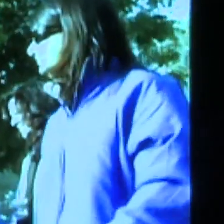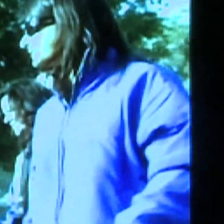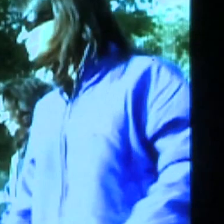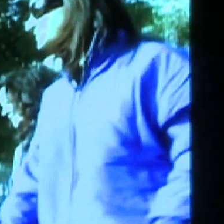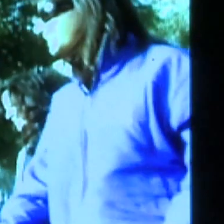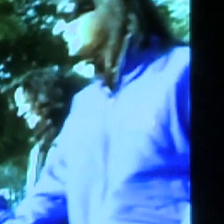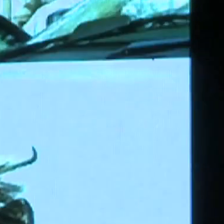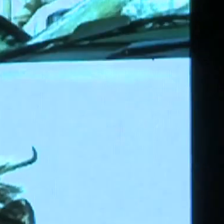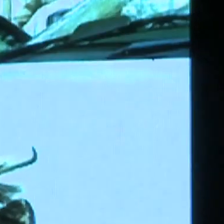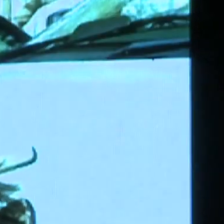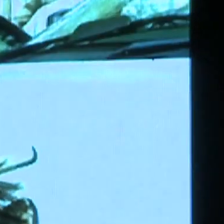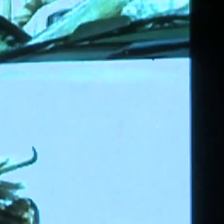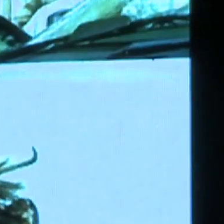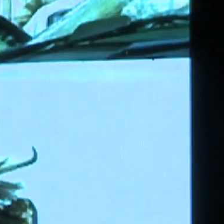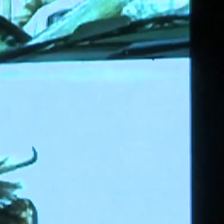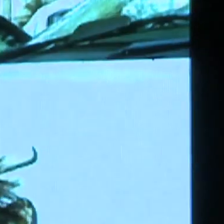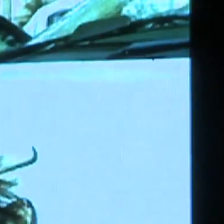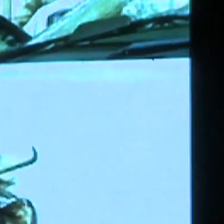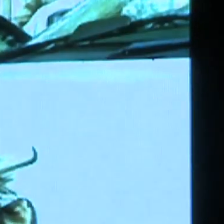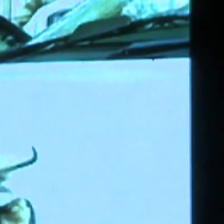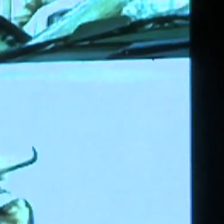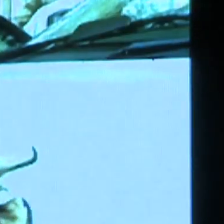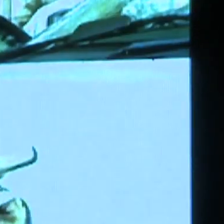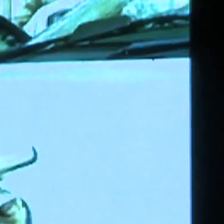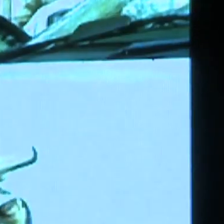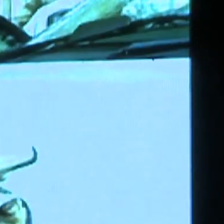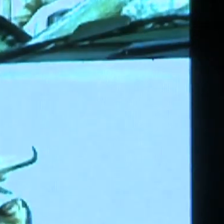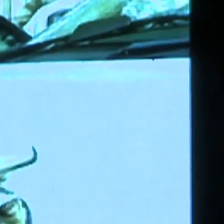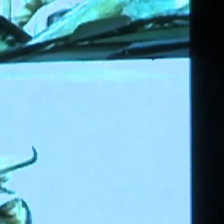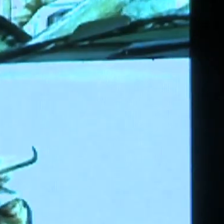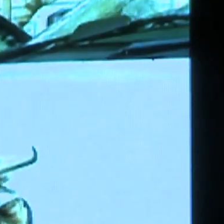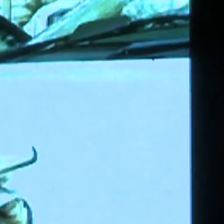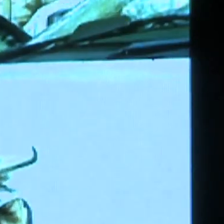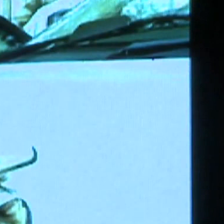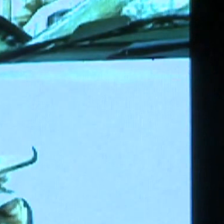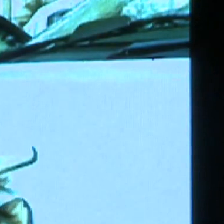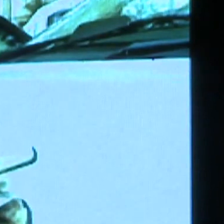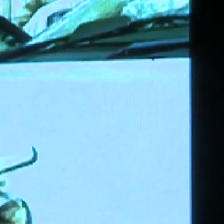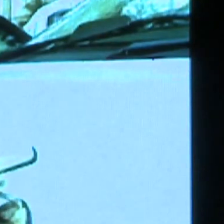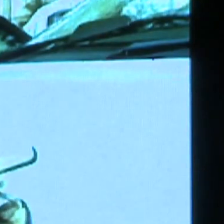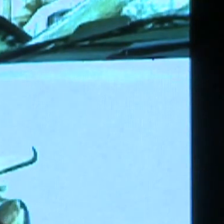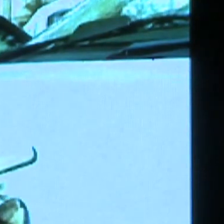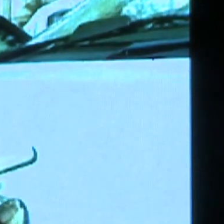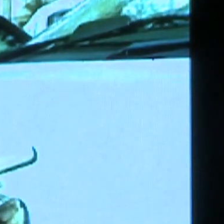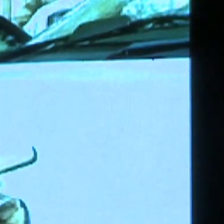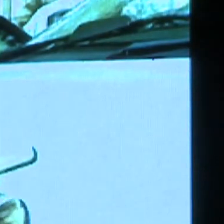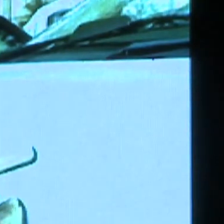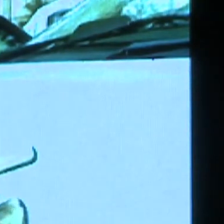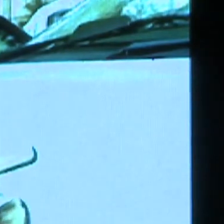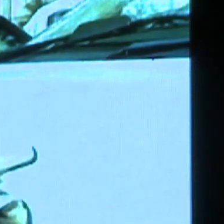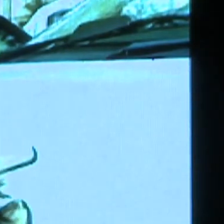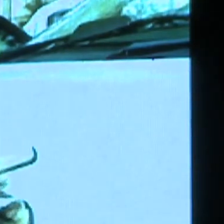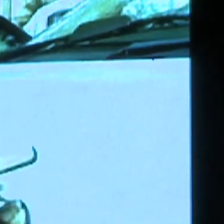Please don't go by the stereotype. They say widows wear white and paraplegics are room bound or wheelchair